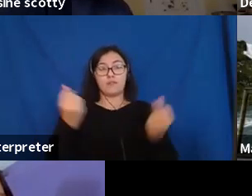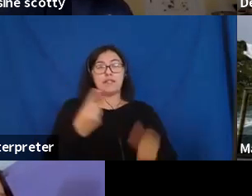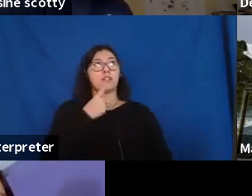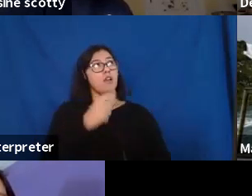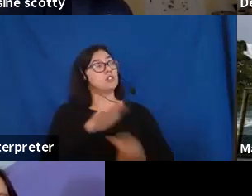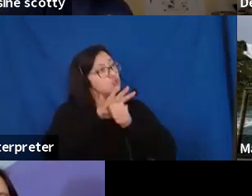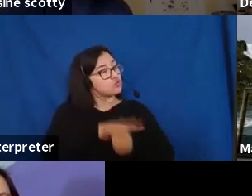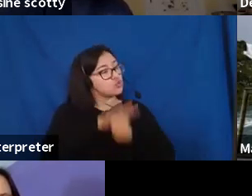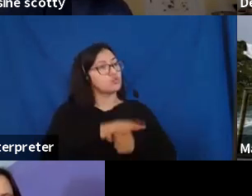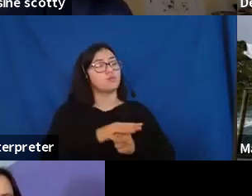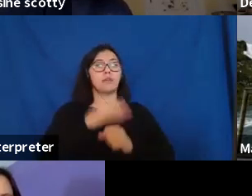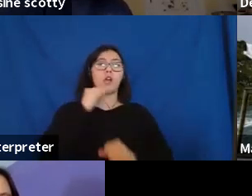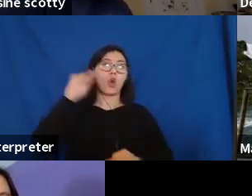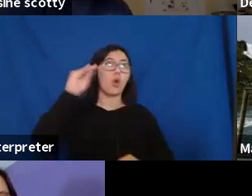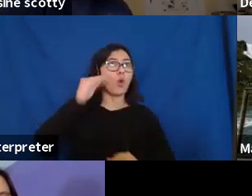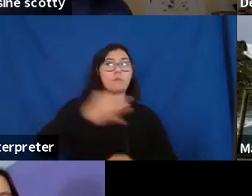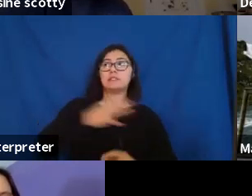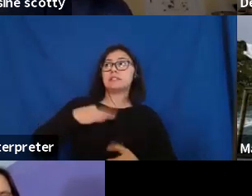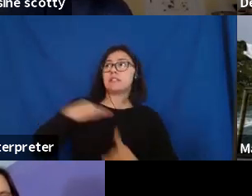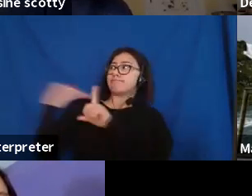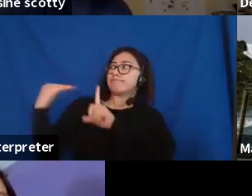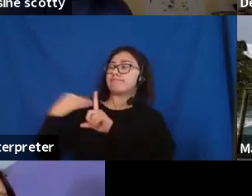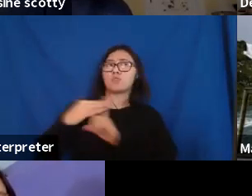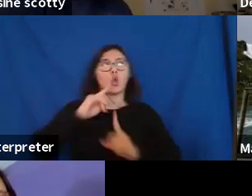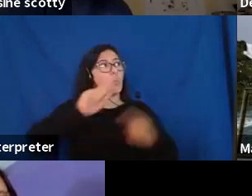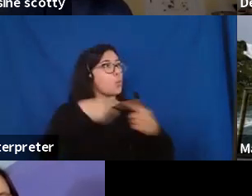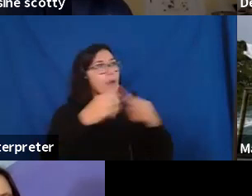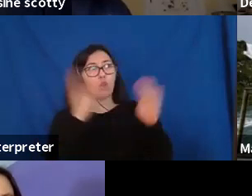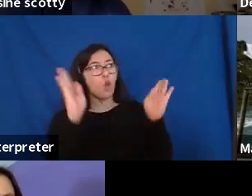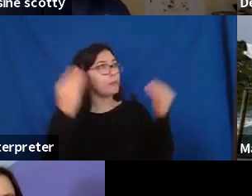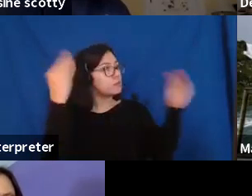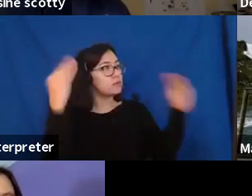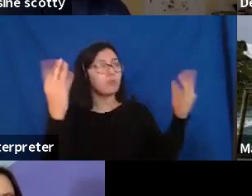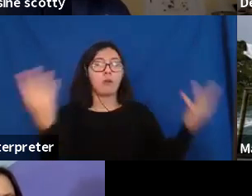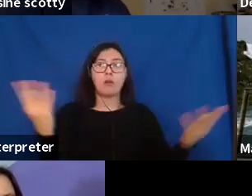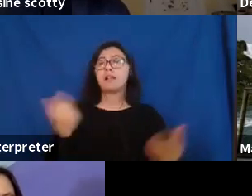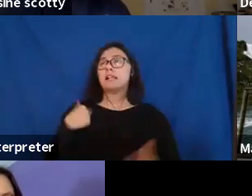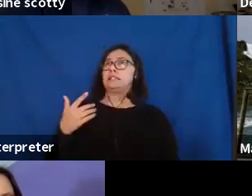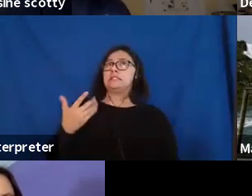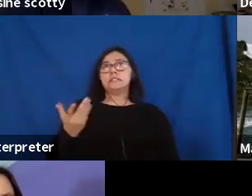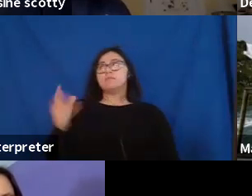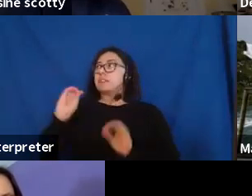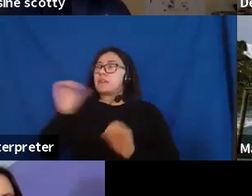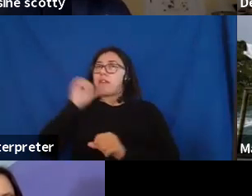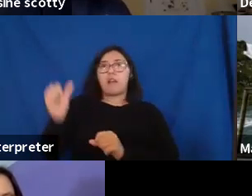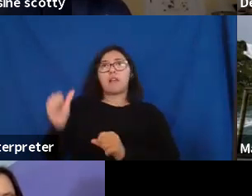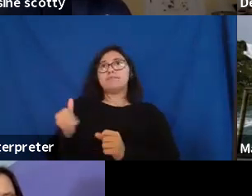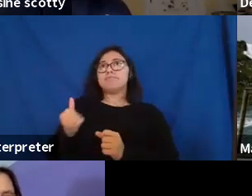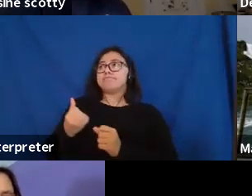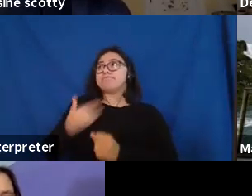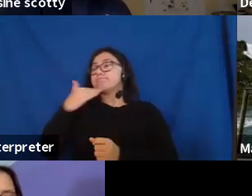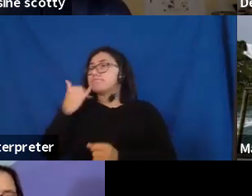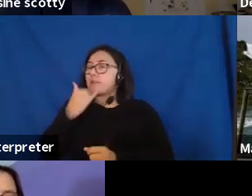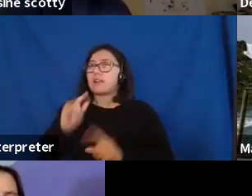when I'm going to open the shop again. No one's blaming me, but I feel guilty that they're not getting paid. I tell them there's nothing I can do about it. China dumped